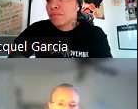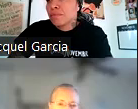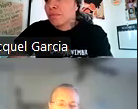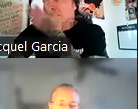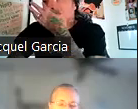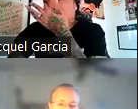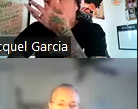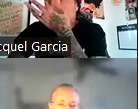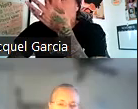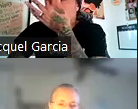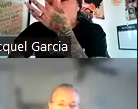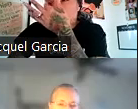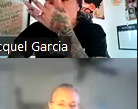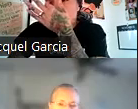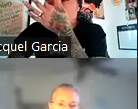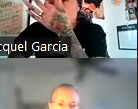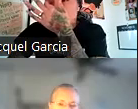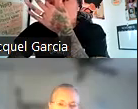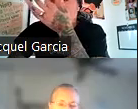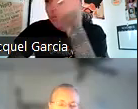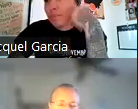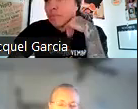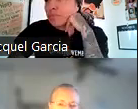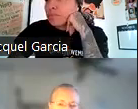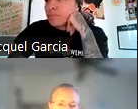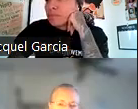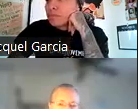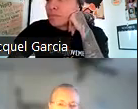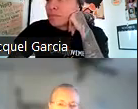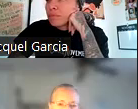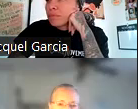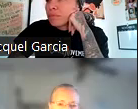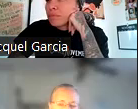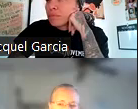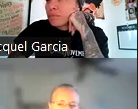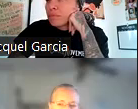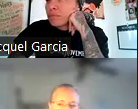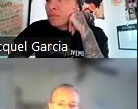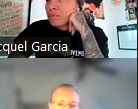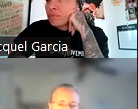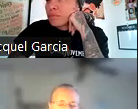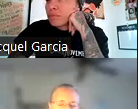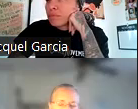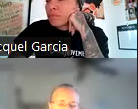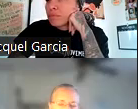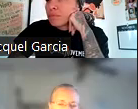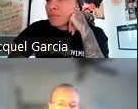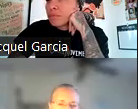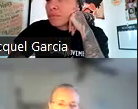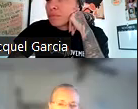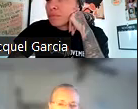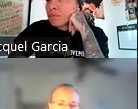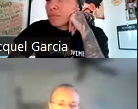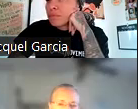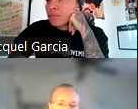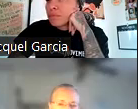We have members of the public writing in chat to everyone, so I want to pause and make sure we get this set up